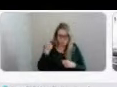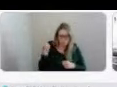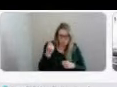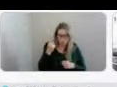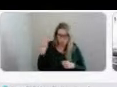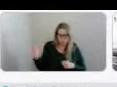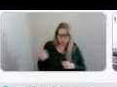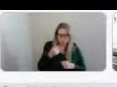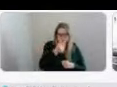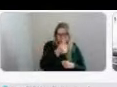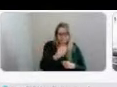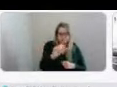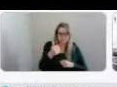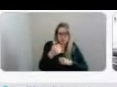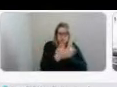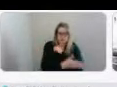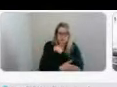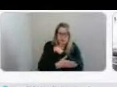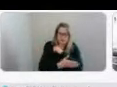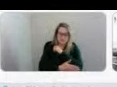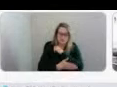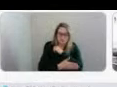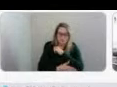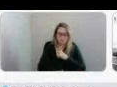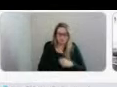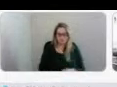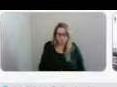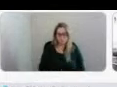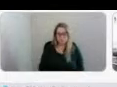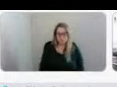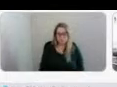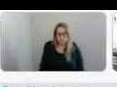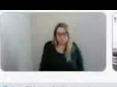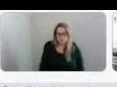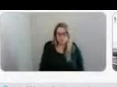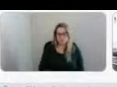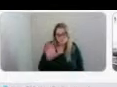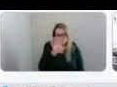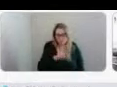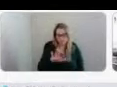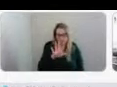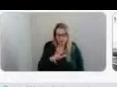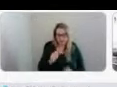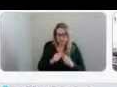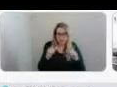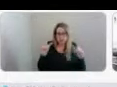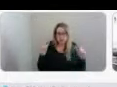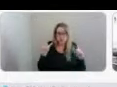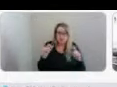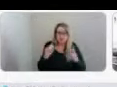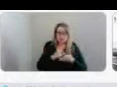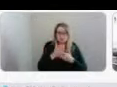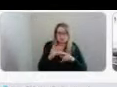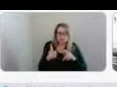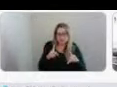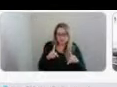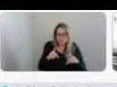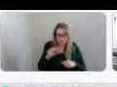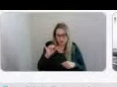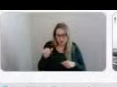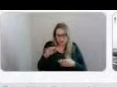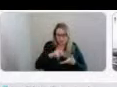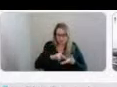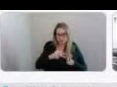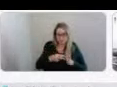placed with another county and uh also in an area of much larger population so that